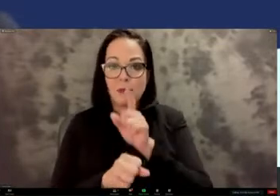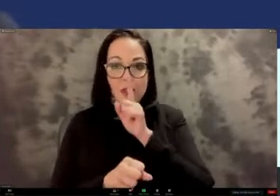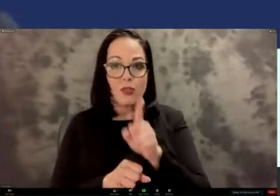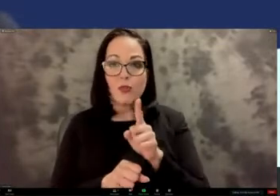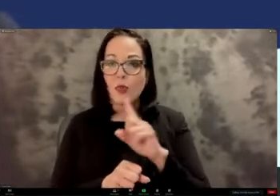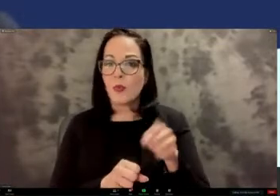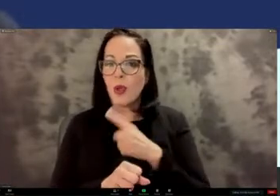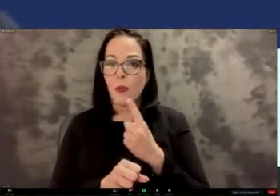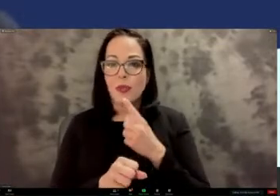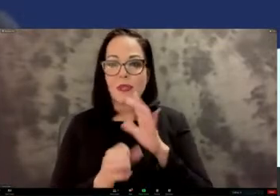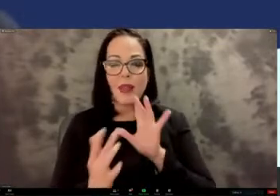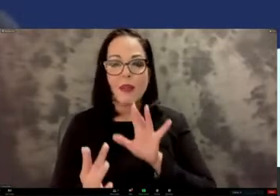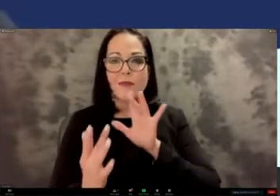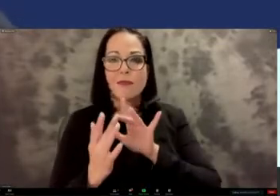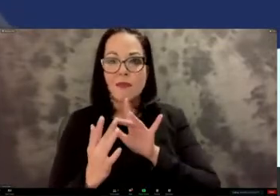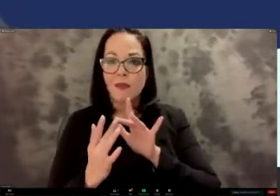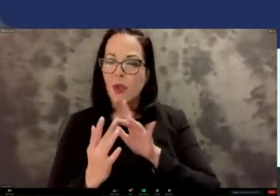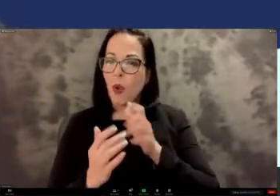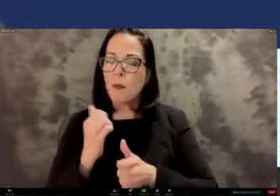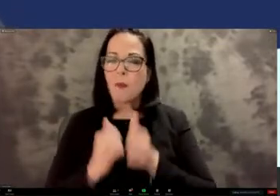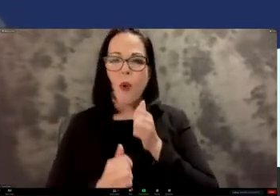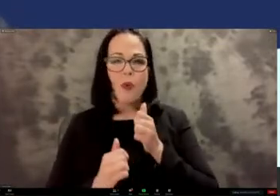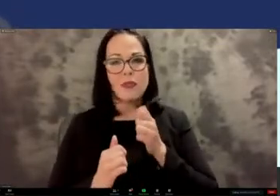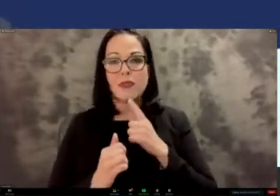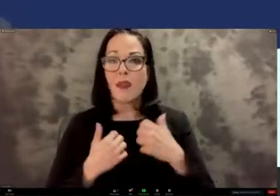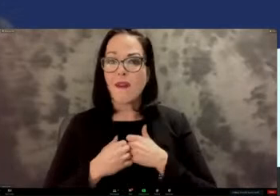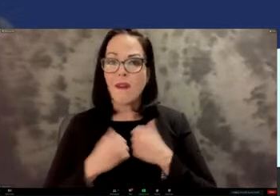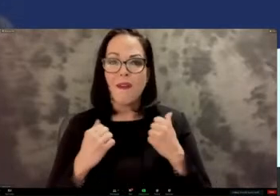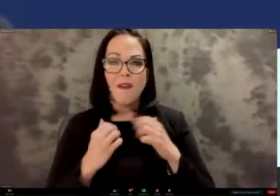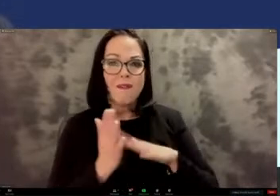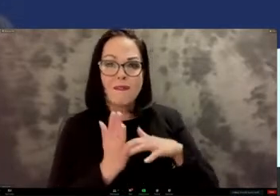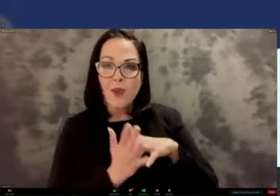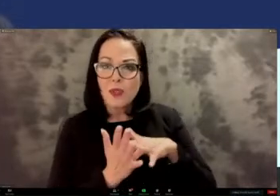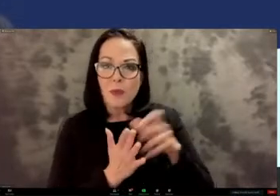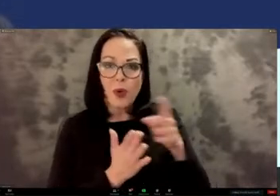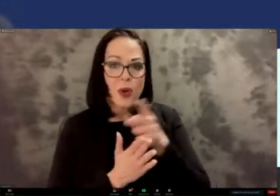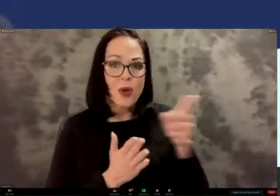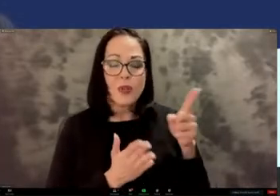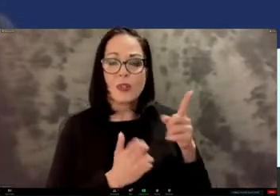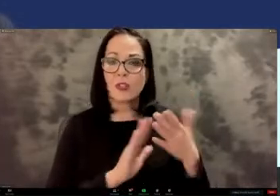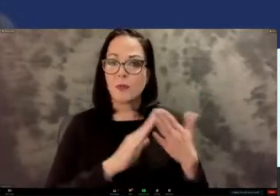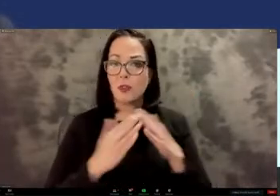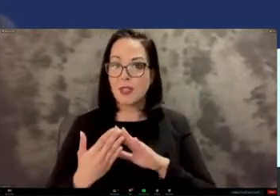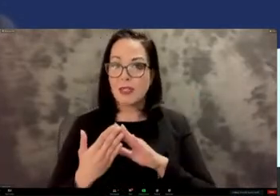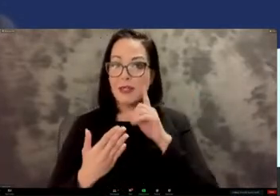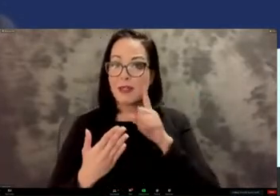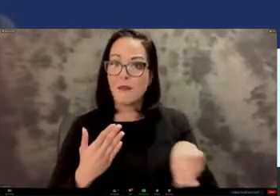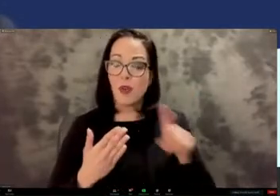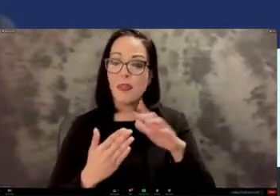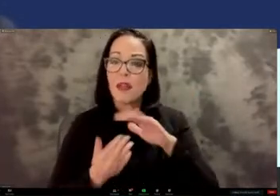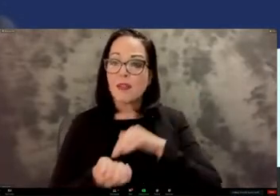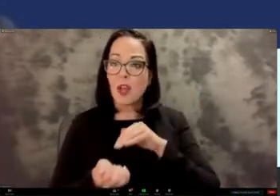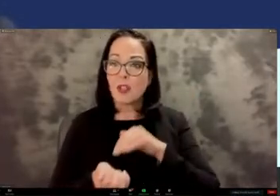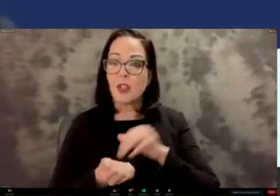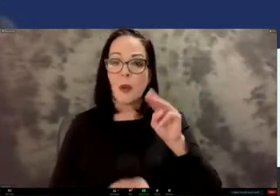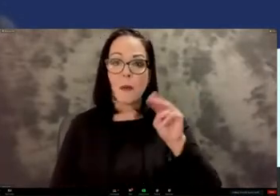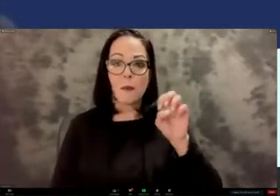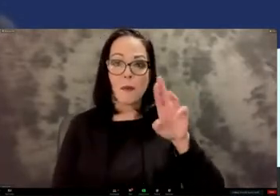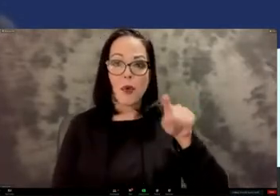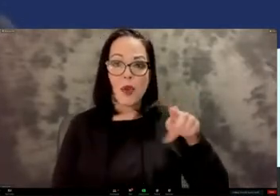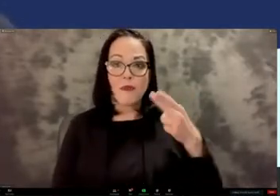vulnerable communities. As the Vice Admiral of the U.S. Public Health Service Commission Corps, Dr. Murthy commands a uniformed service